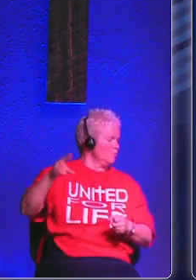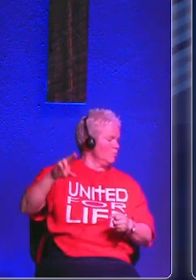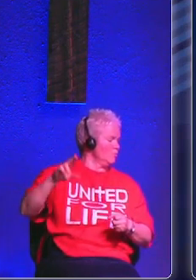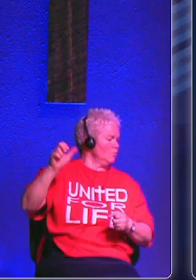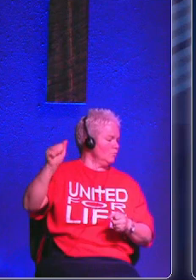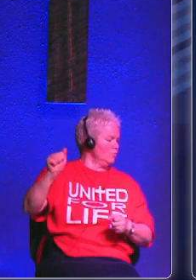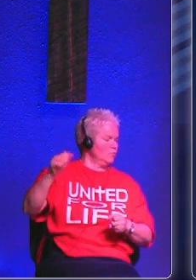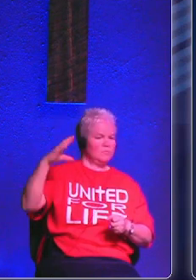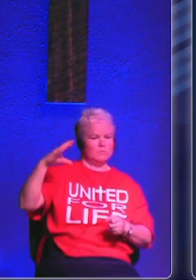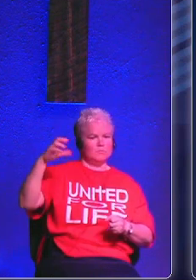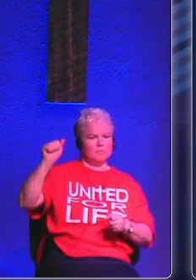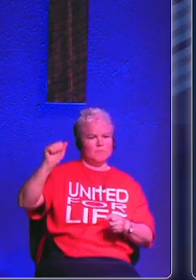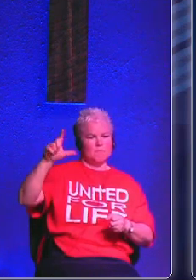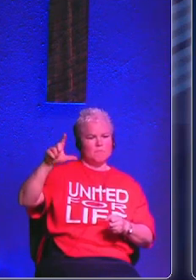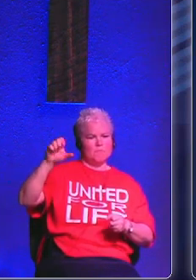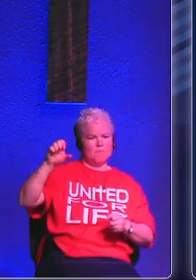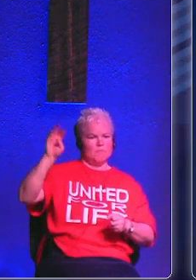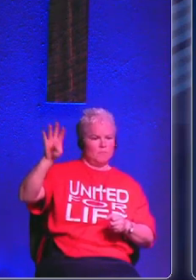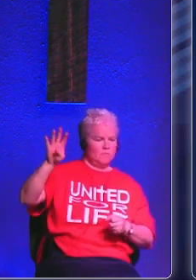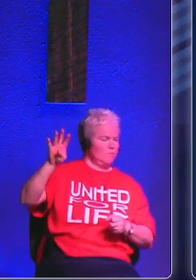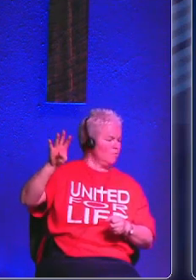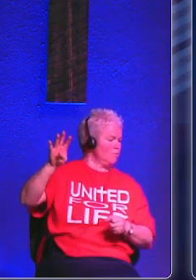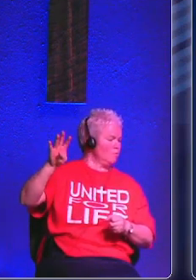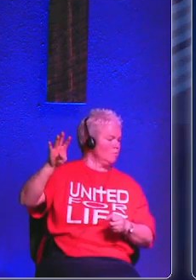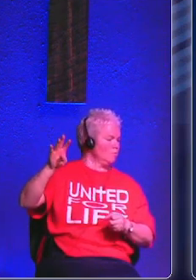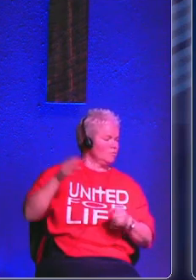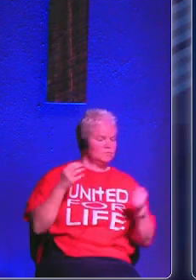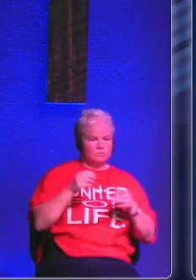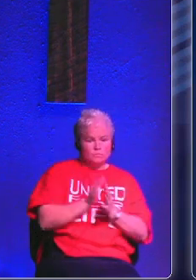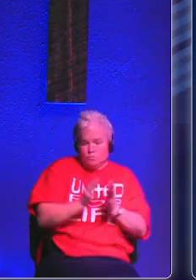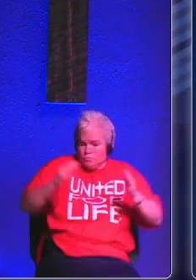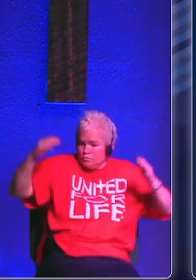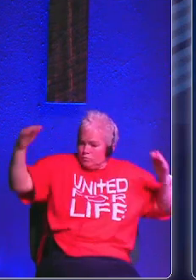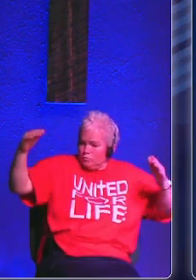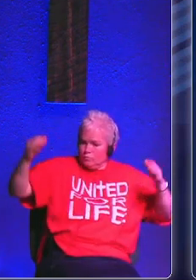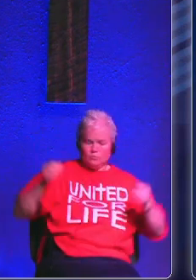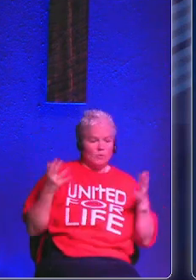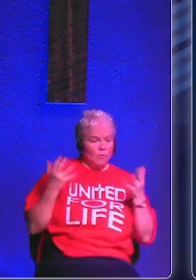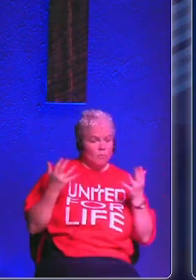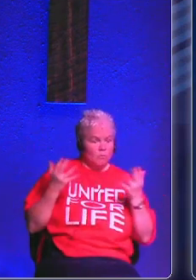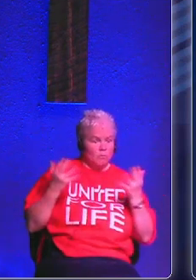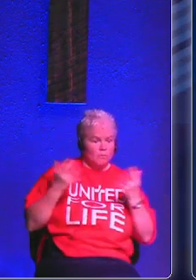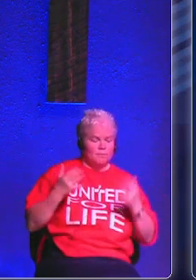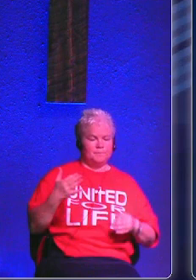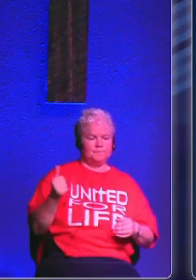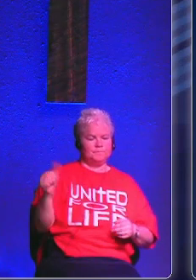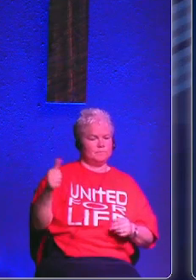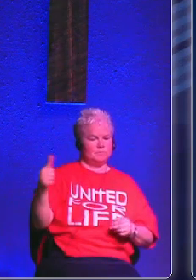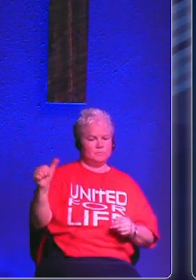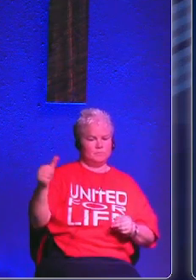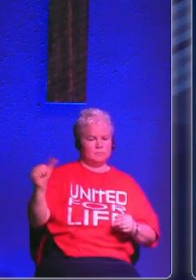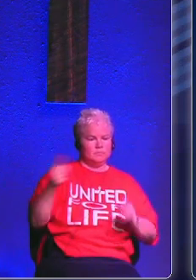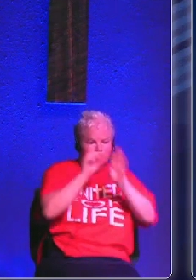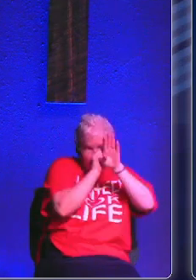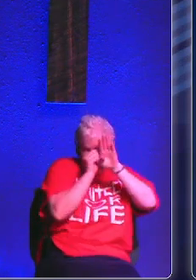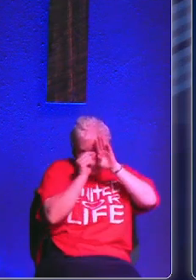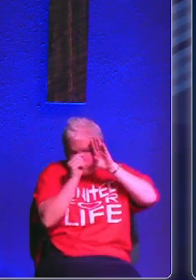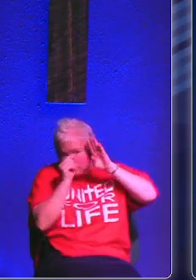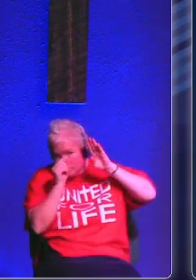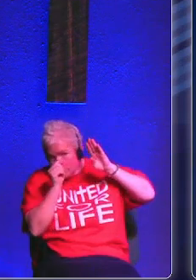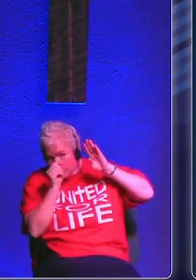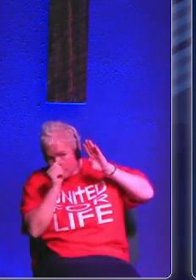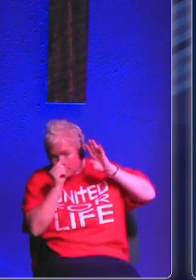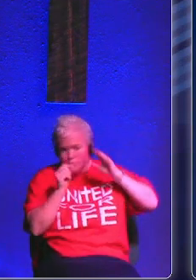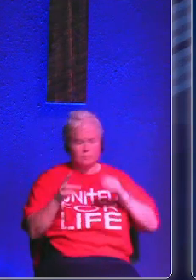the spies who came back and said, no, it doesn't matter if they're big and scary, we need to go in there. But there were 10 other spies that convinced the